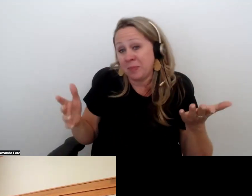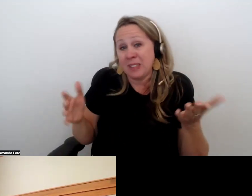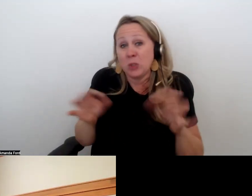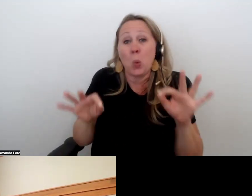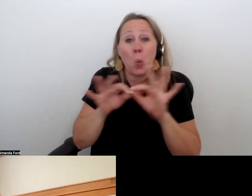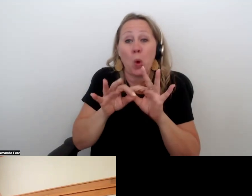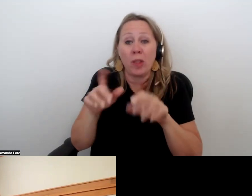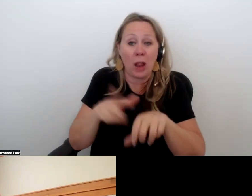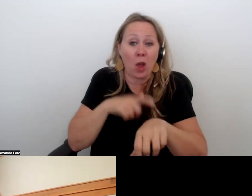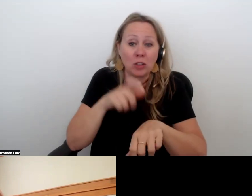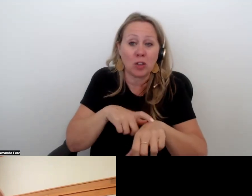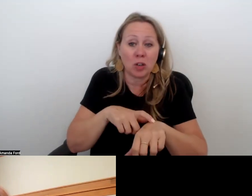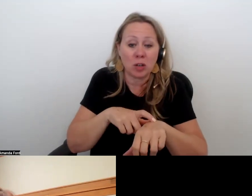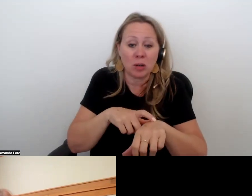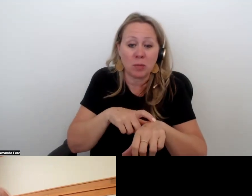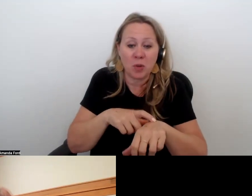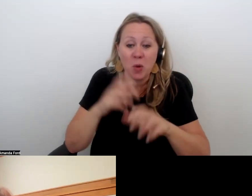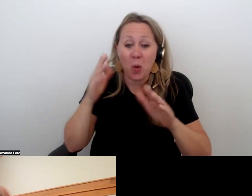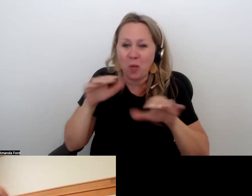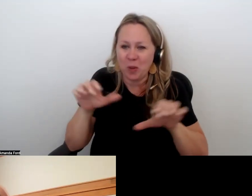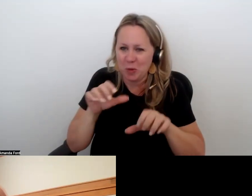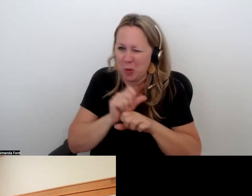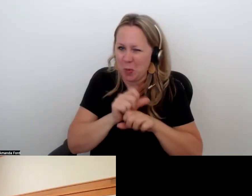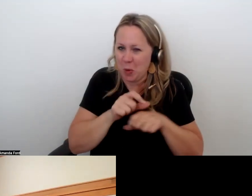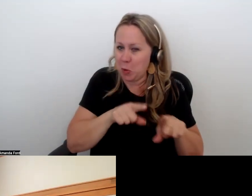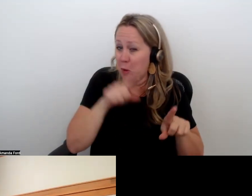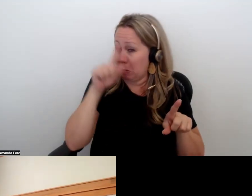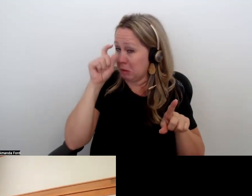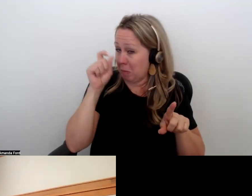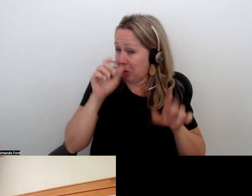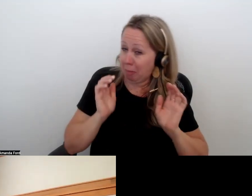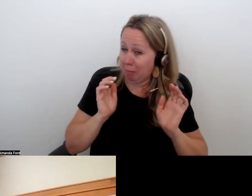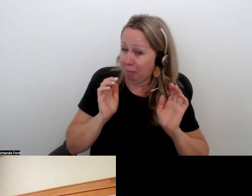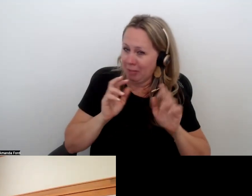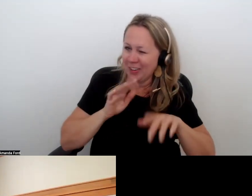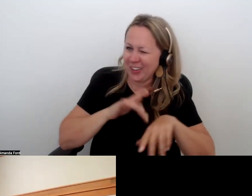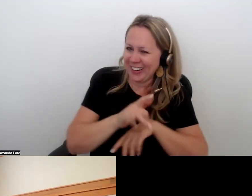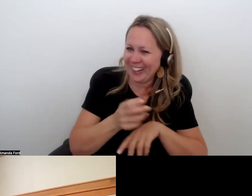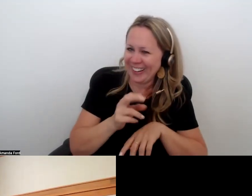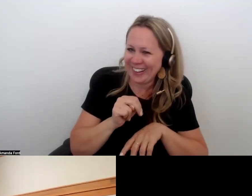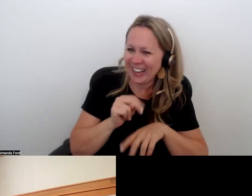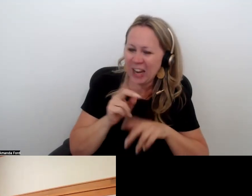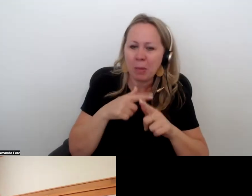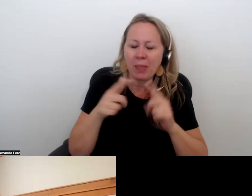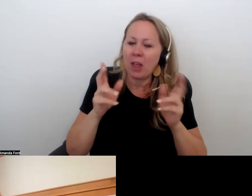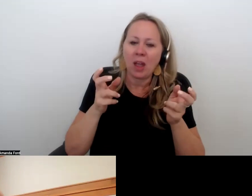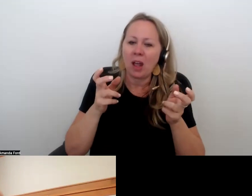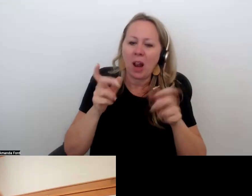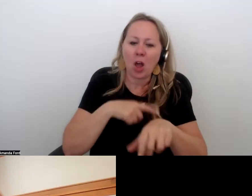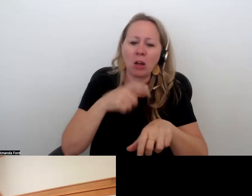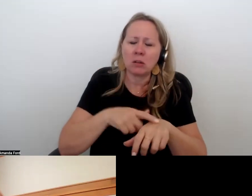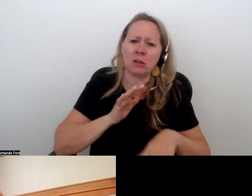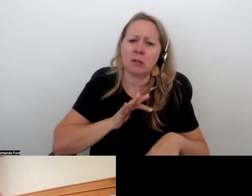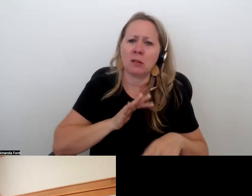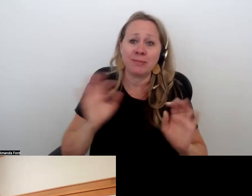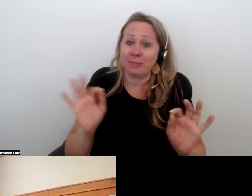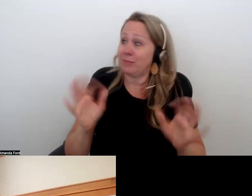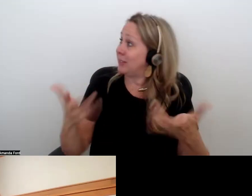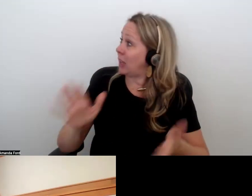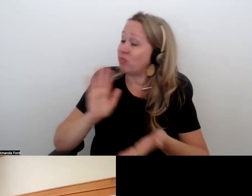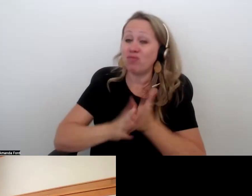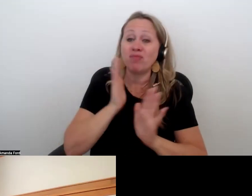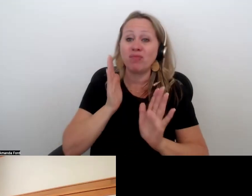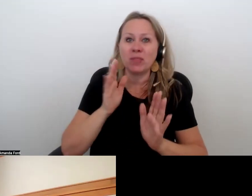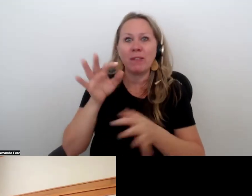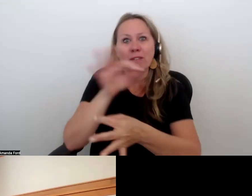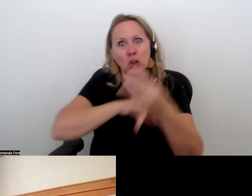more work. Hopefully you're doing that work kind of on the summer, but meaning you're not doing it in the middle of the semester when things are